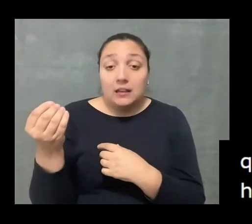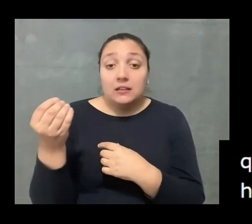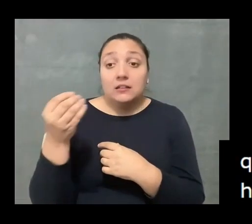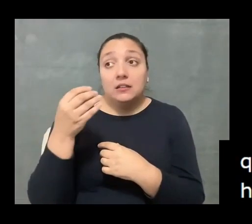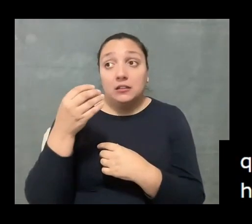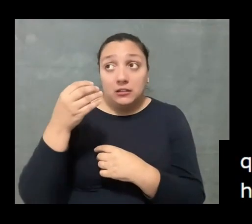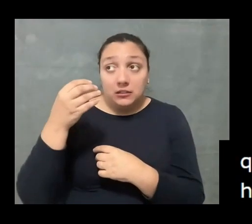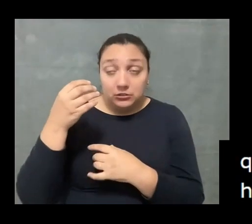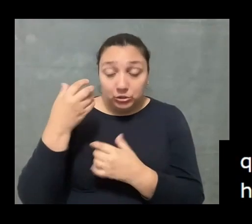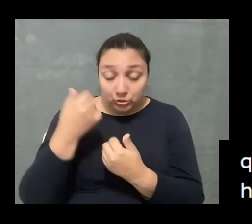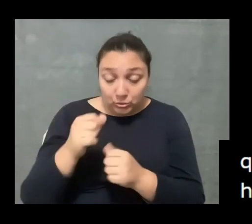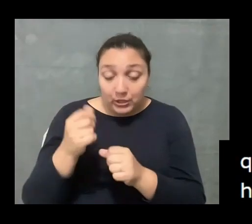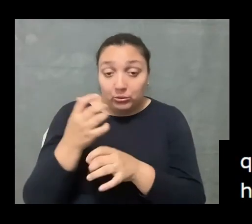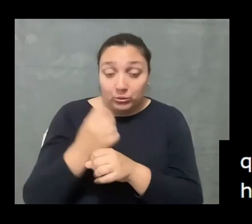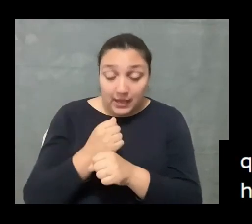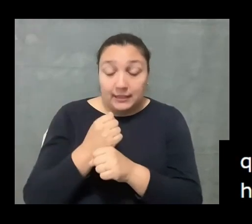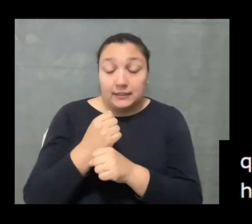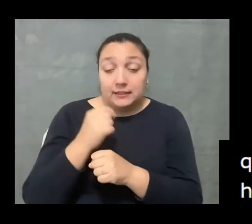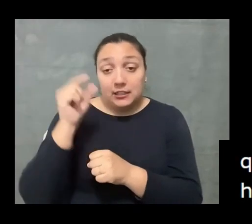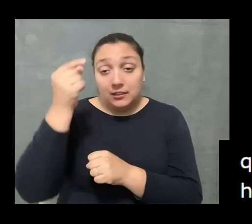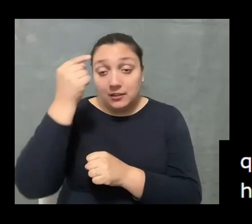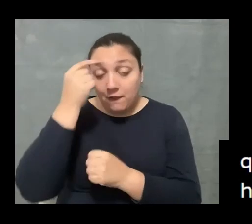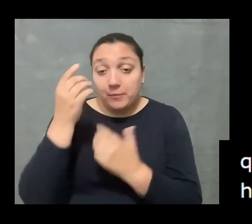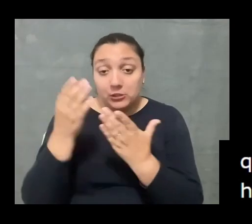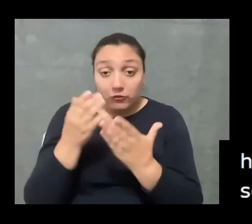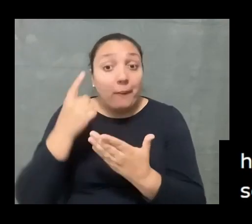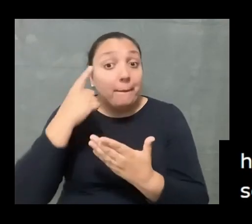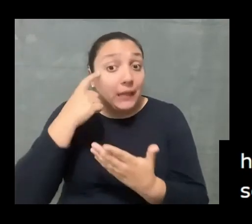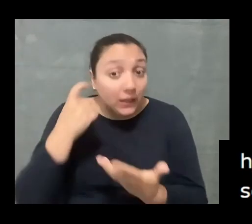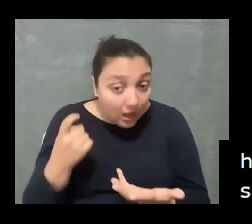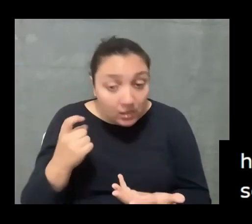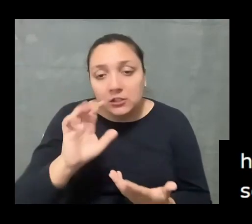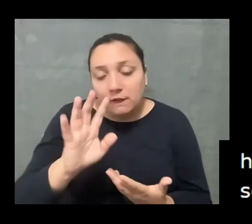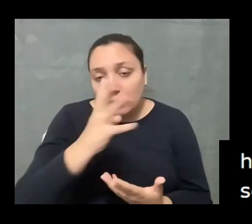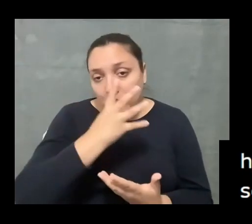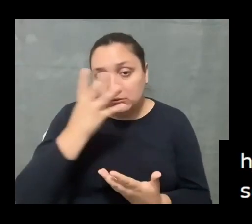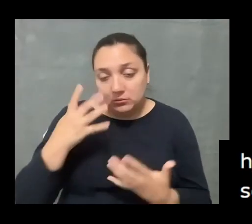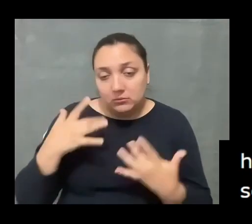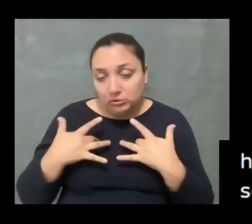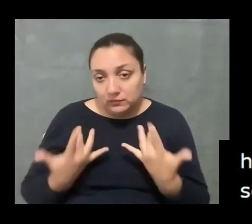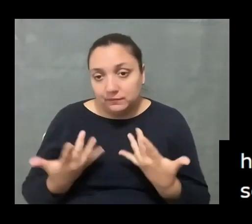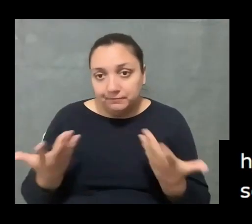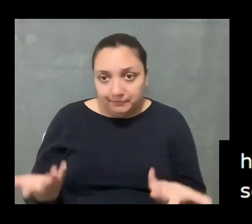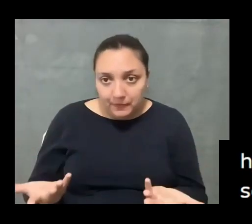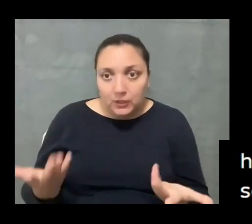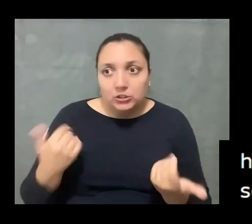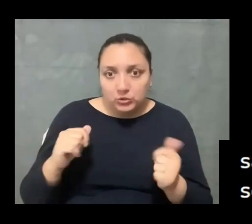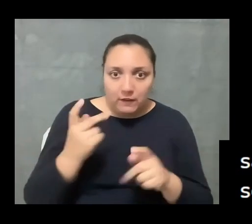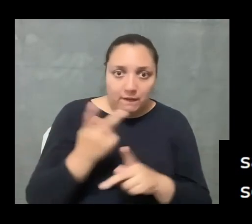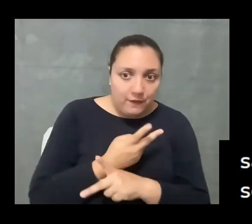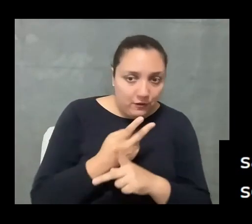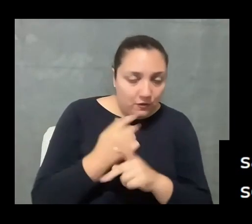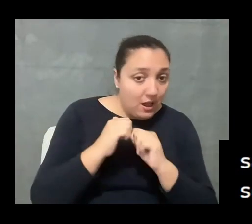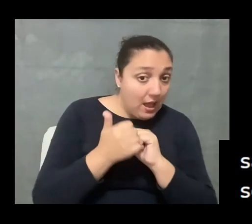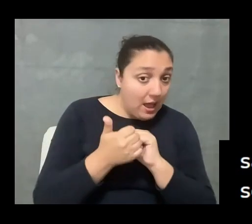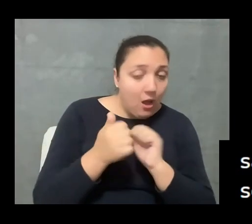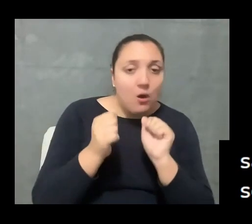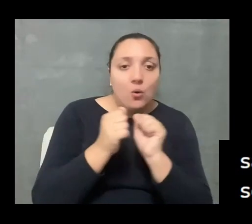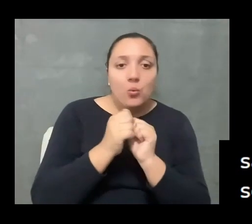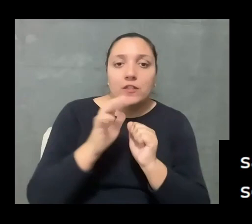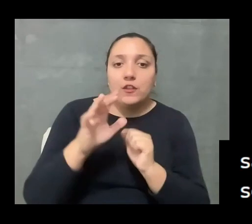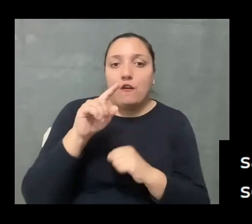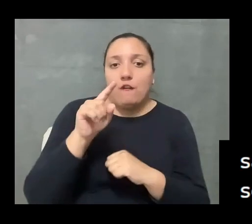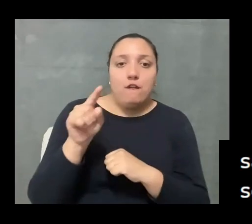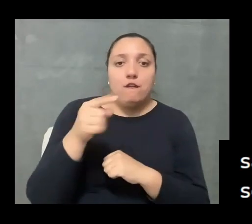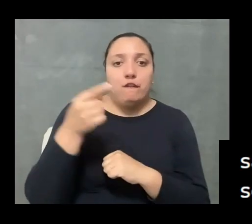services because of your documented status. We had to figure all that out. And we did that with the help of our first digital literacy and